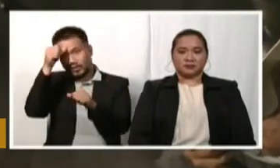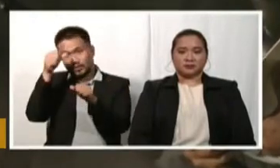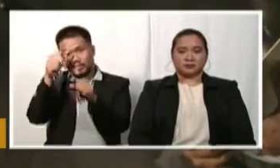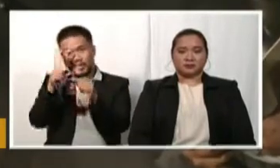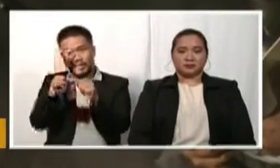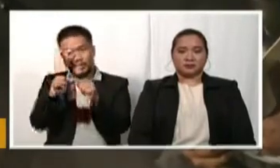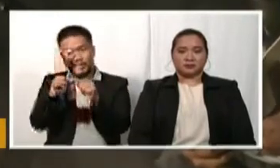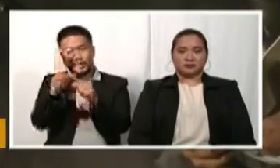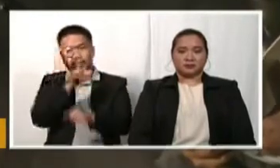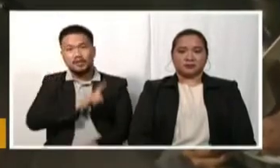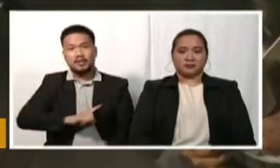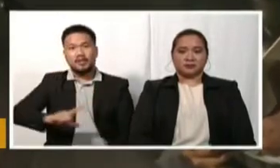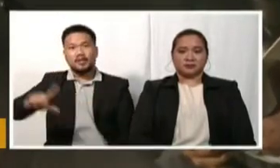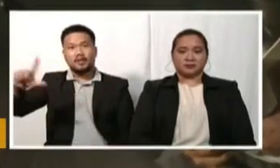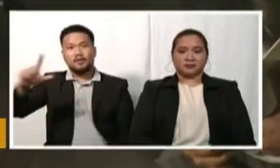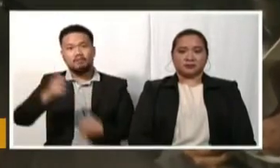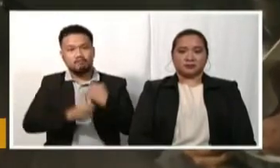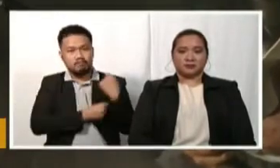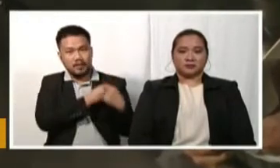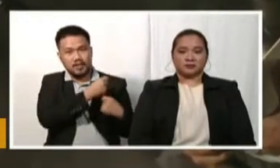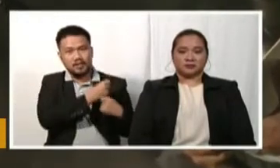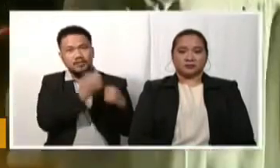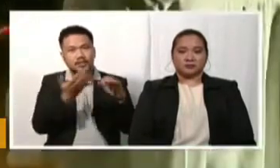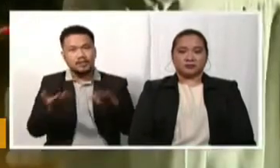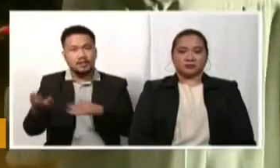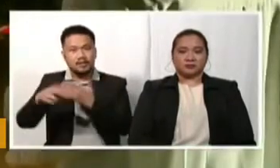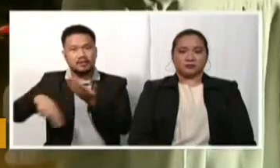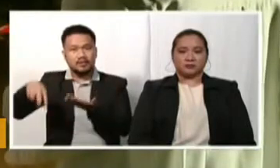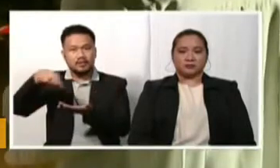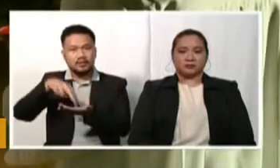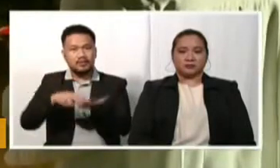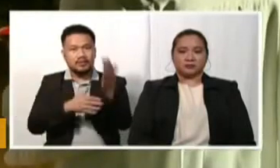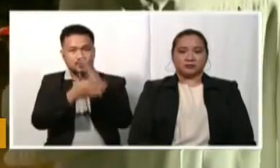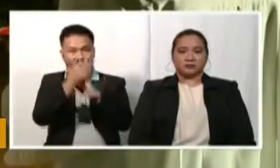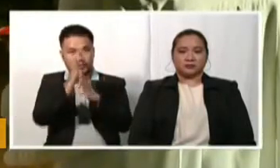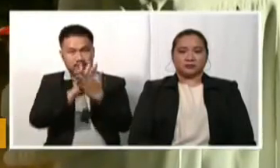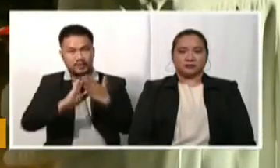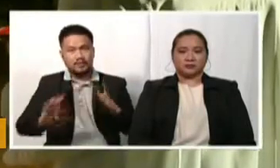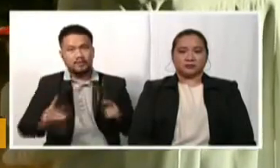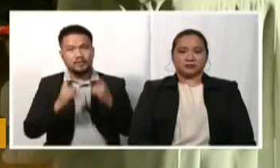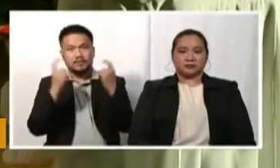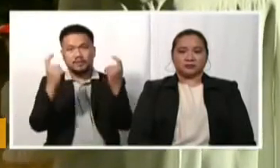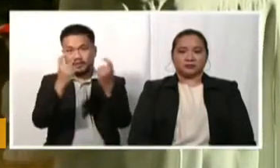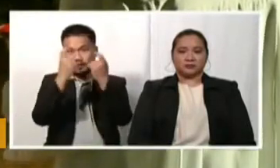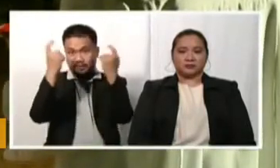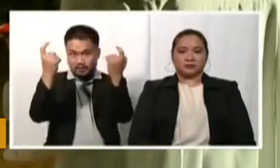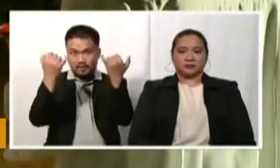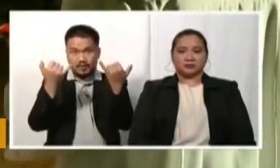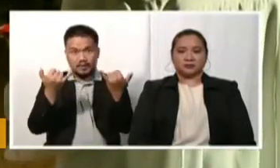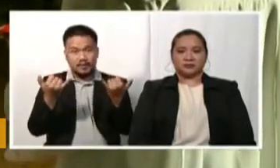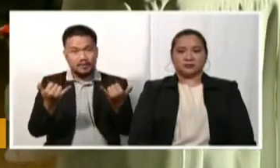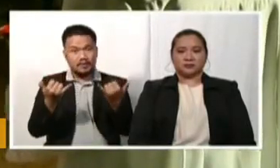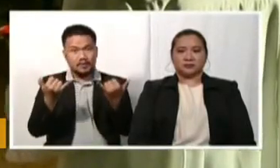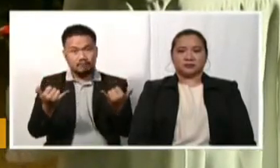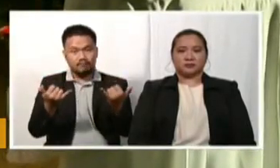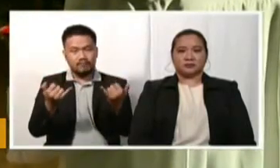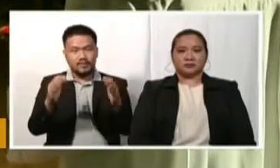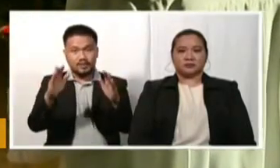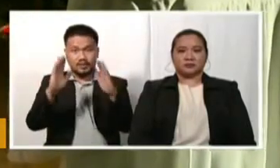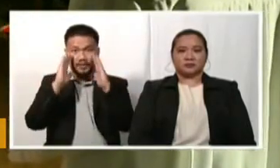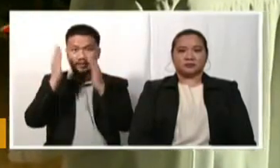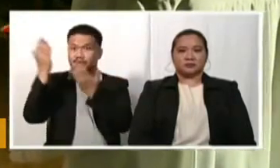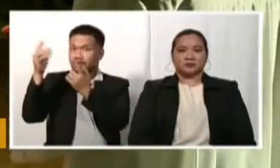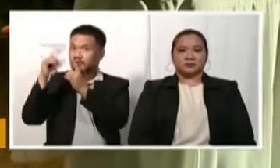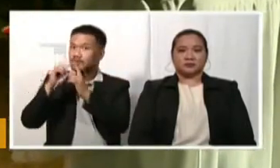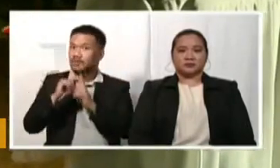Paschal solemnity in this way, listening to His word and celebrating His mysteries,